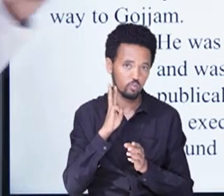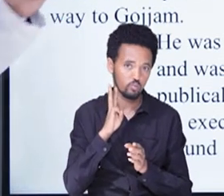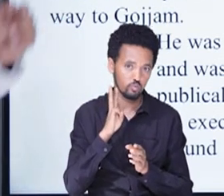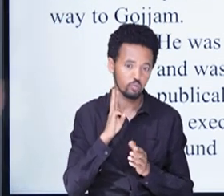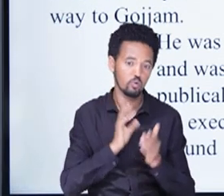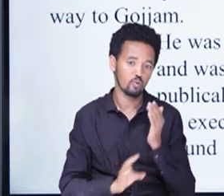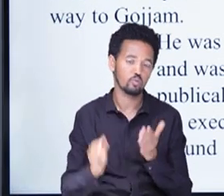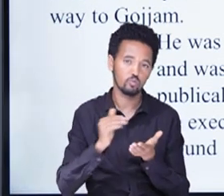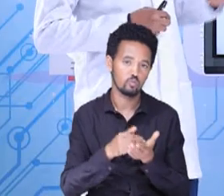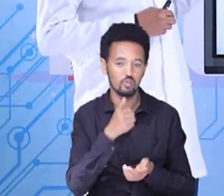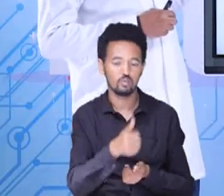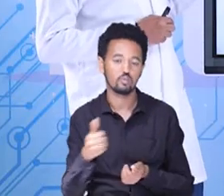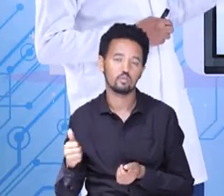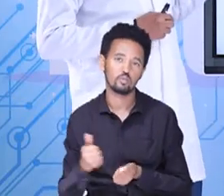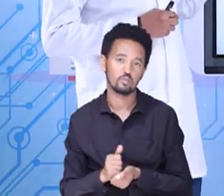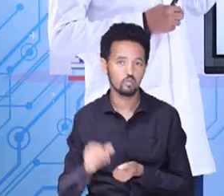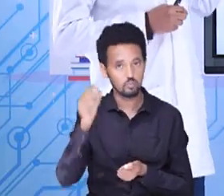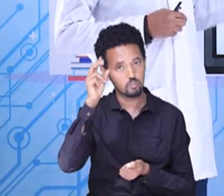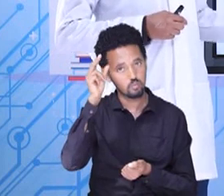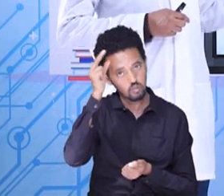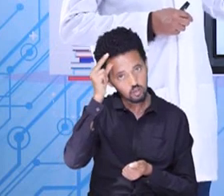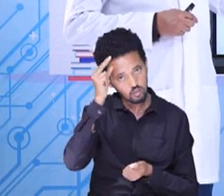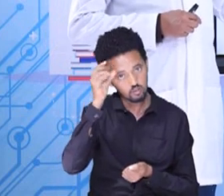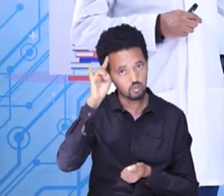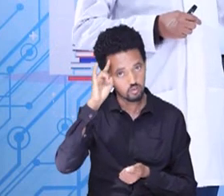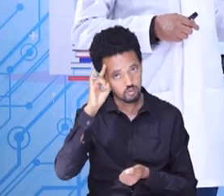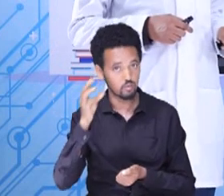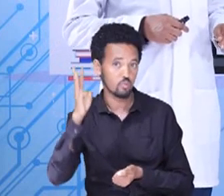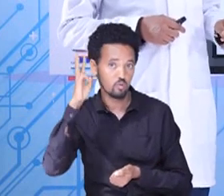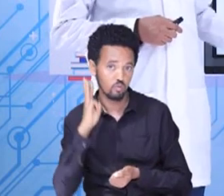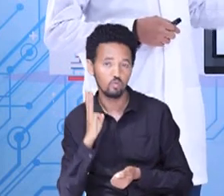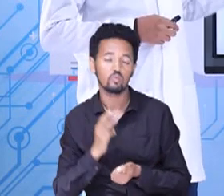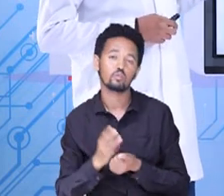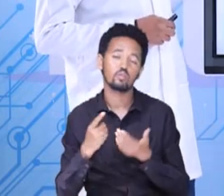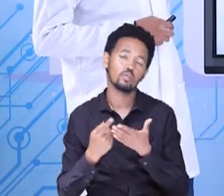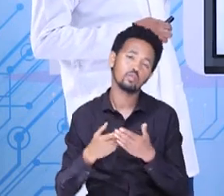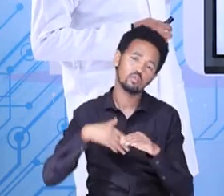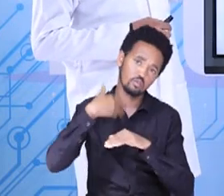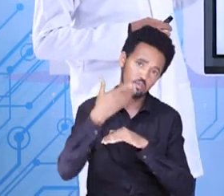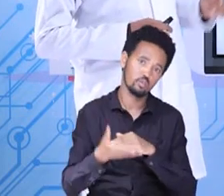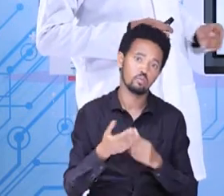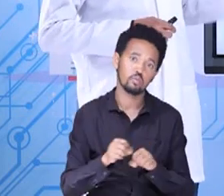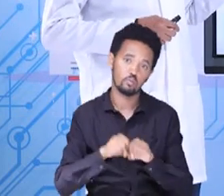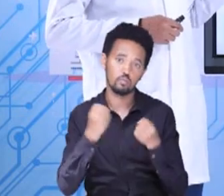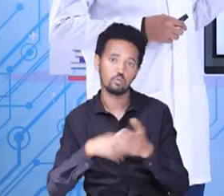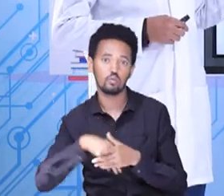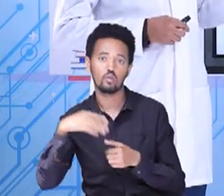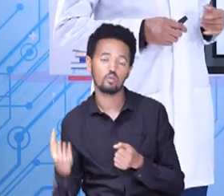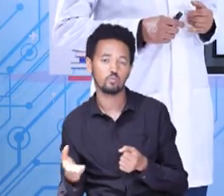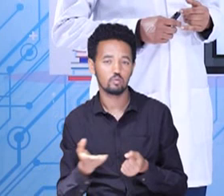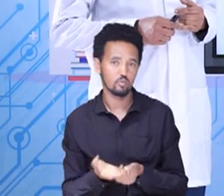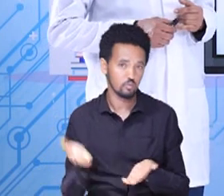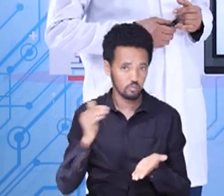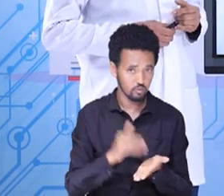was brought to Addis Ababa. Balai was kept in prison. After a few months later, he broke out a prison,